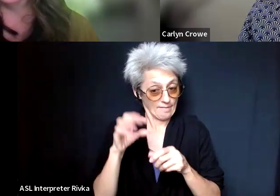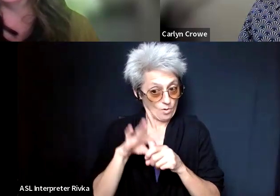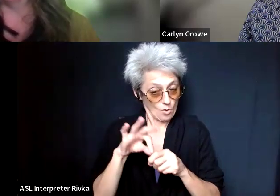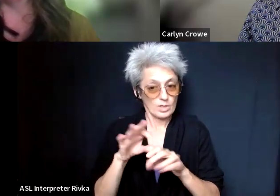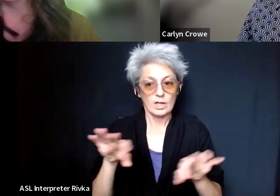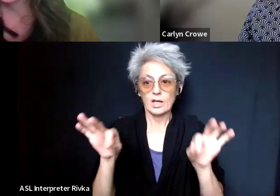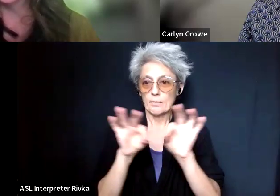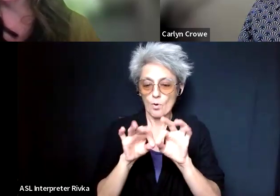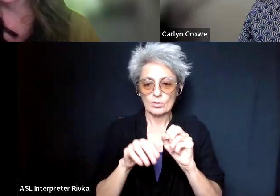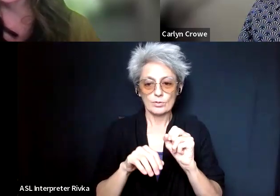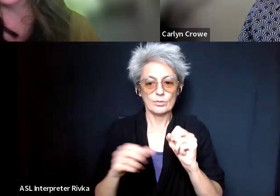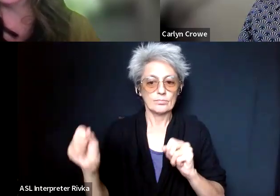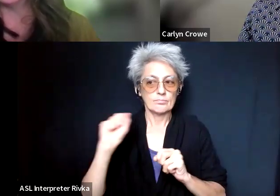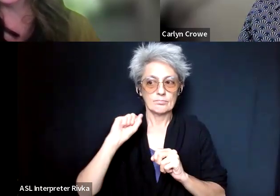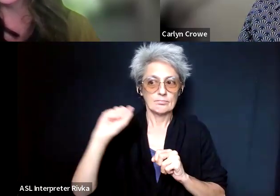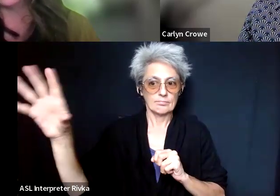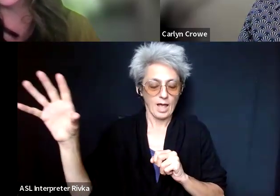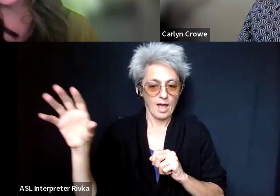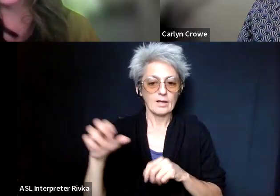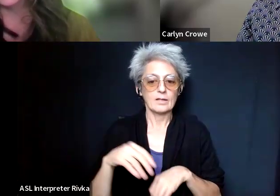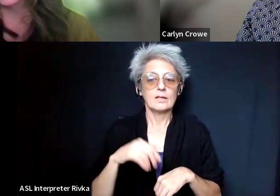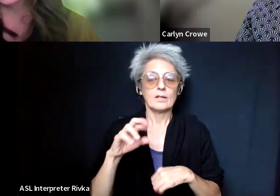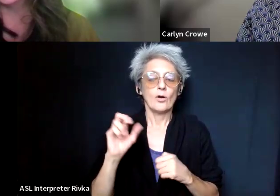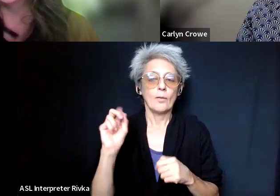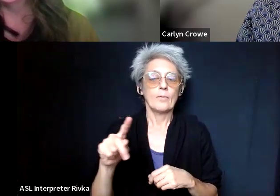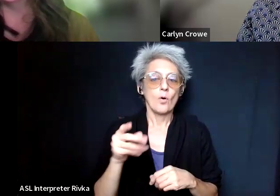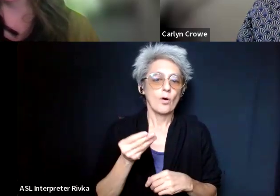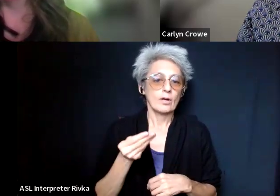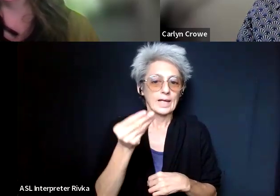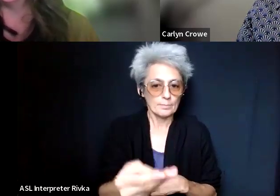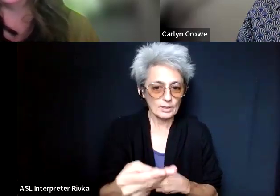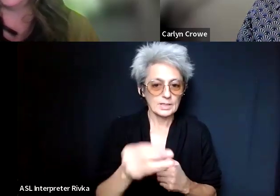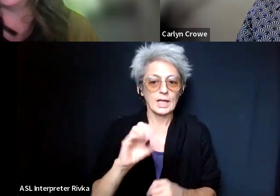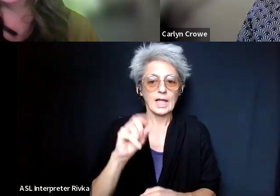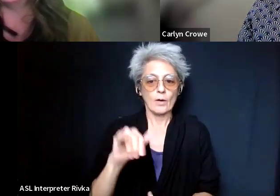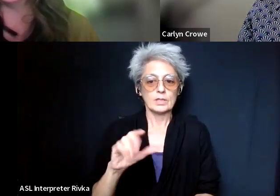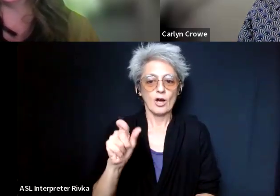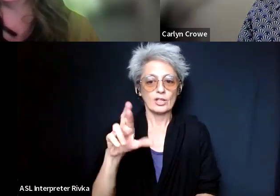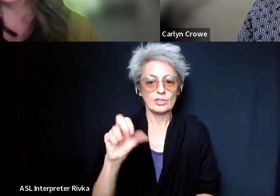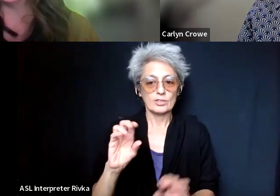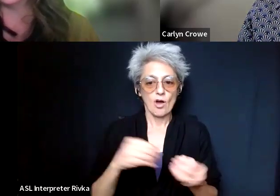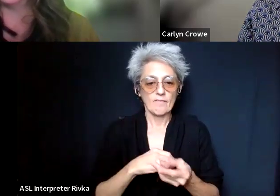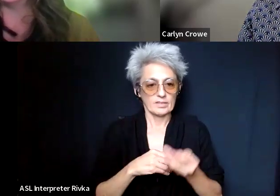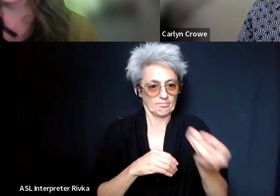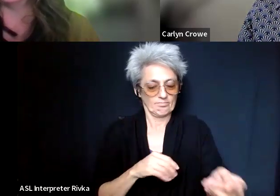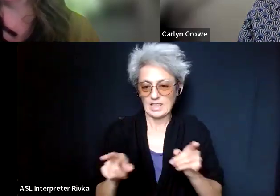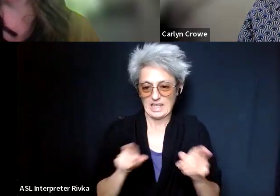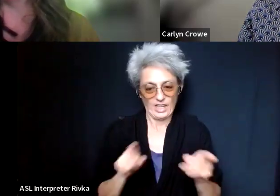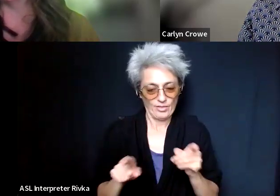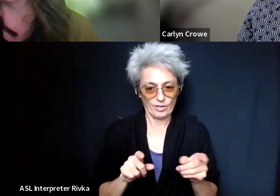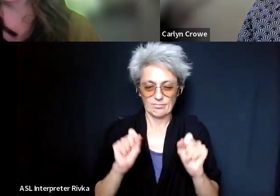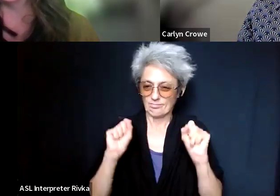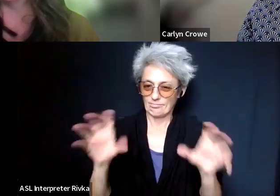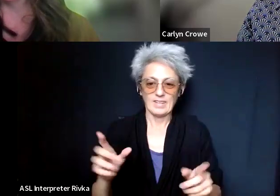back in the mail or return them to your county auditor's office in person as soon as you can to make sure your vote is counted.